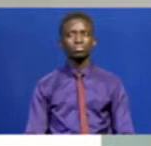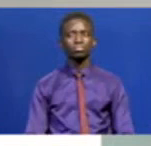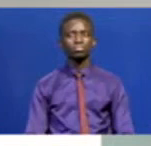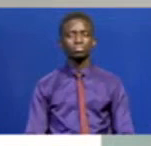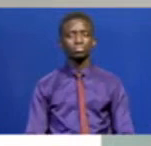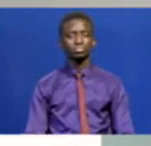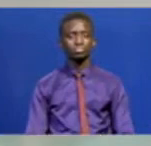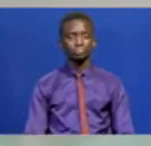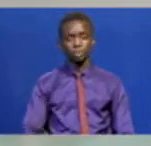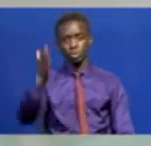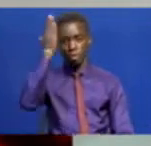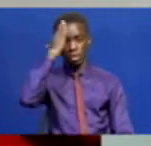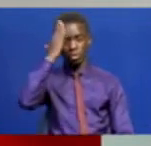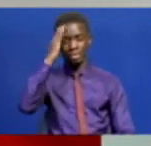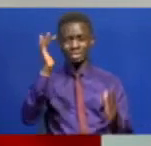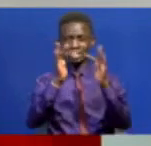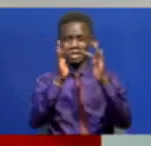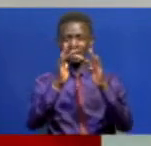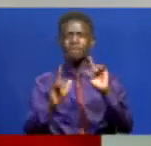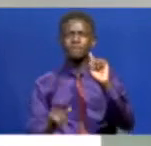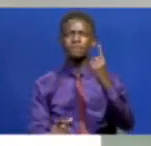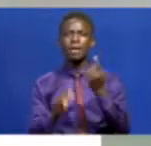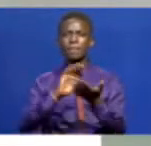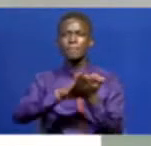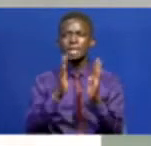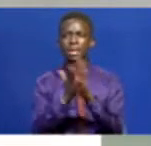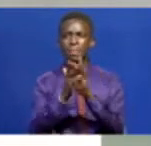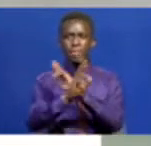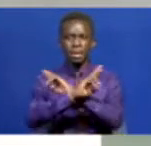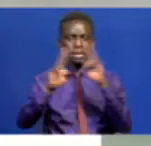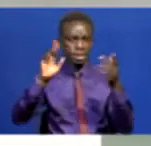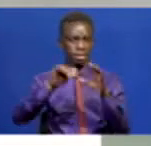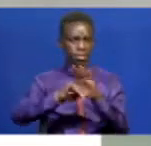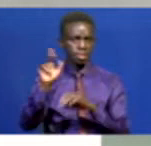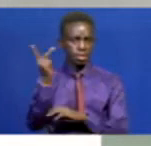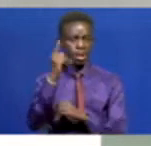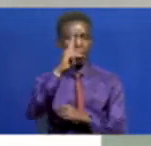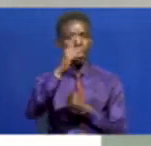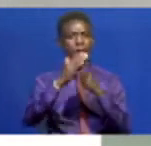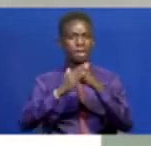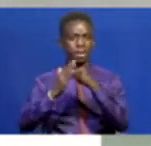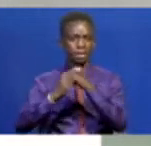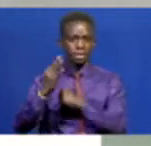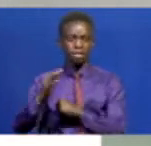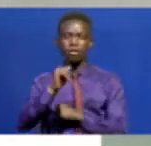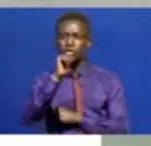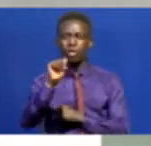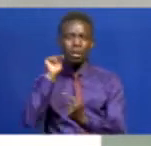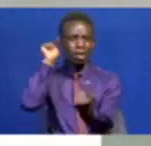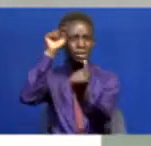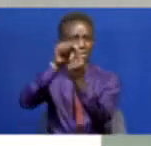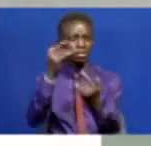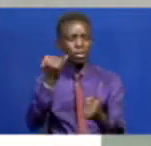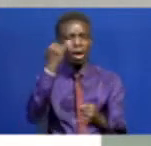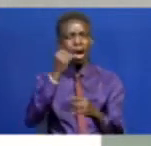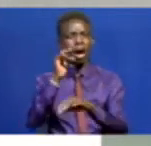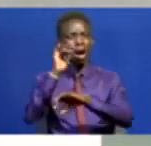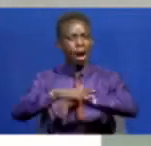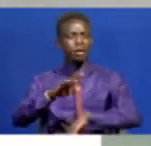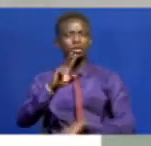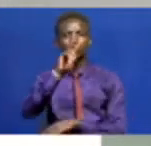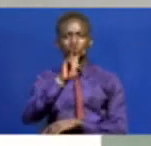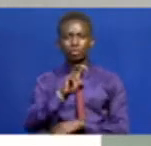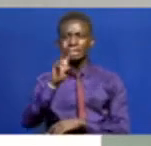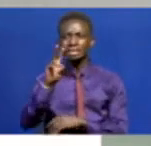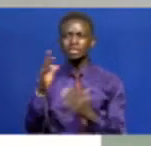Although the internet first became available in Kenya in 1993, it was not until in the early 20s that public